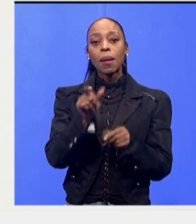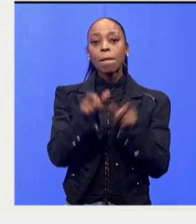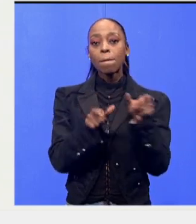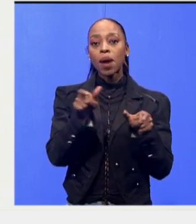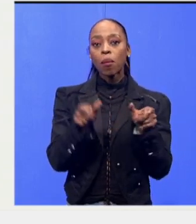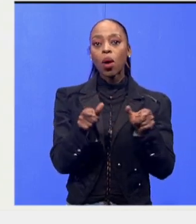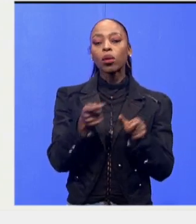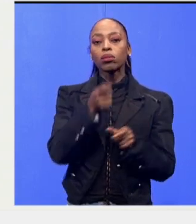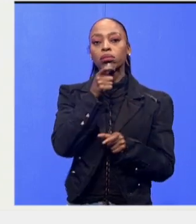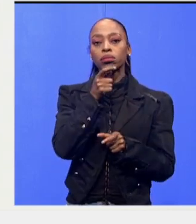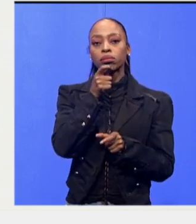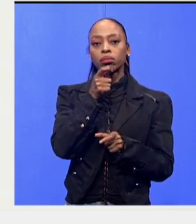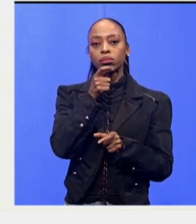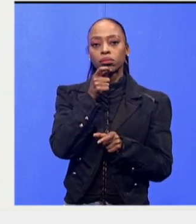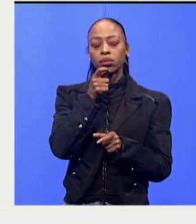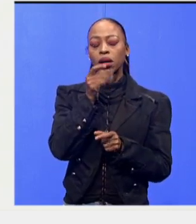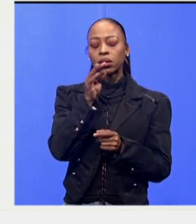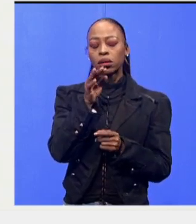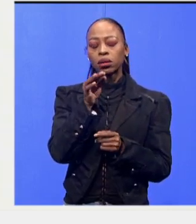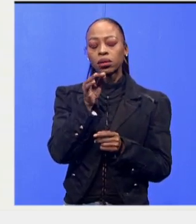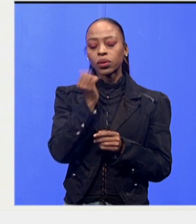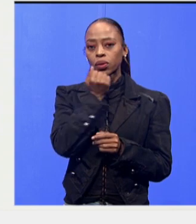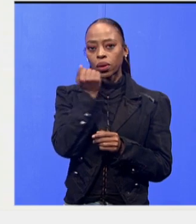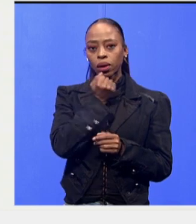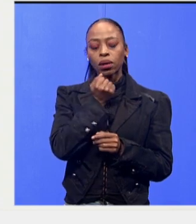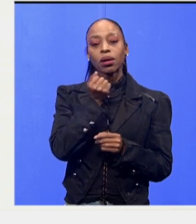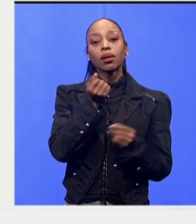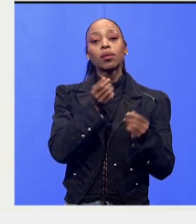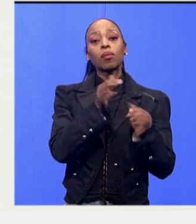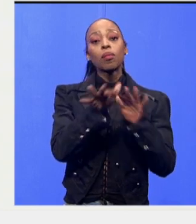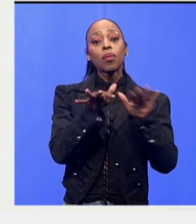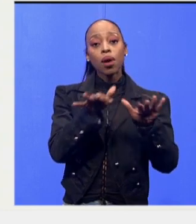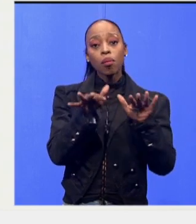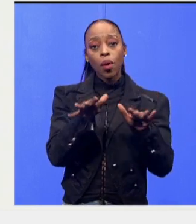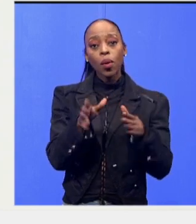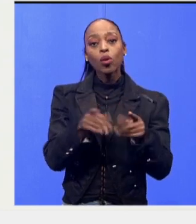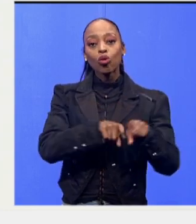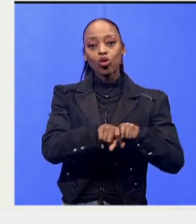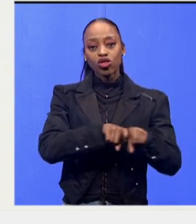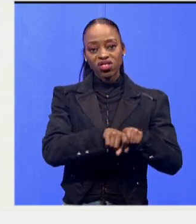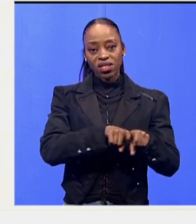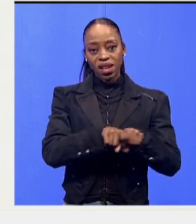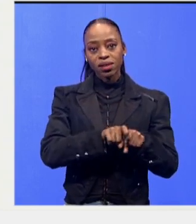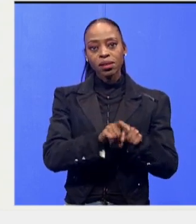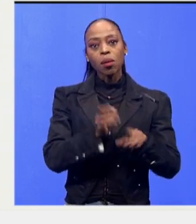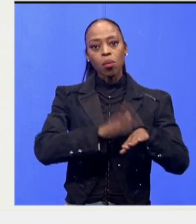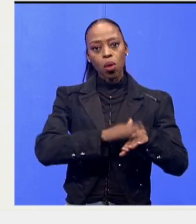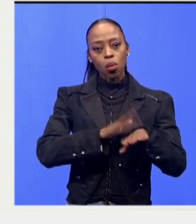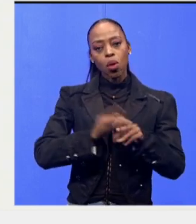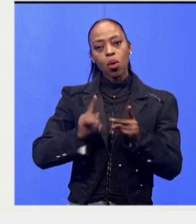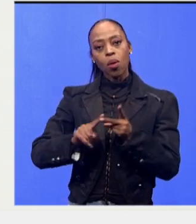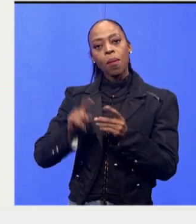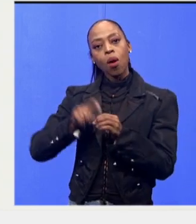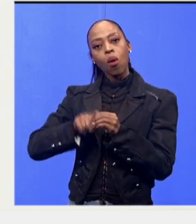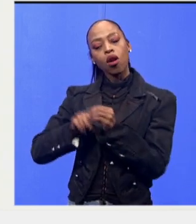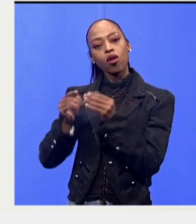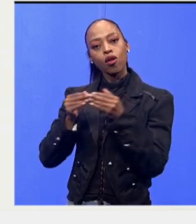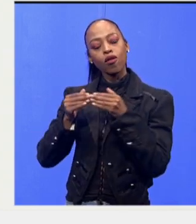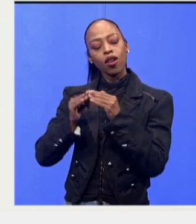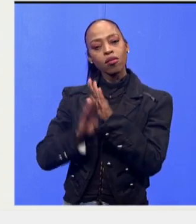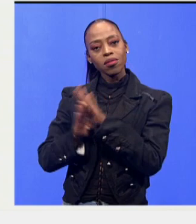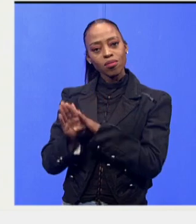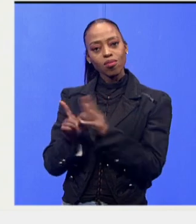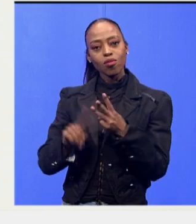accessing a TB diagnostic test. We set out to improve the quality of care. We set out to improve